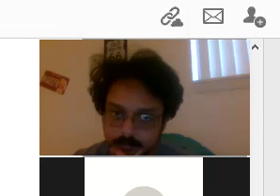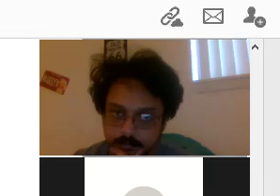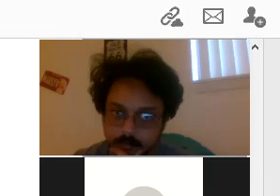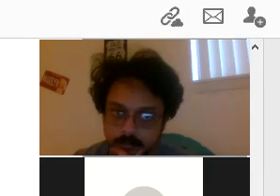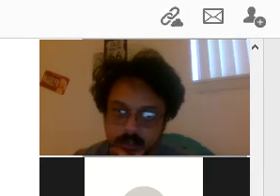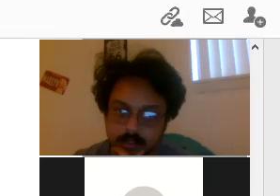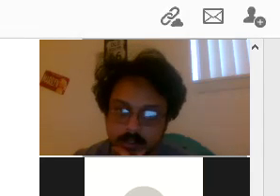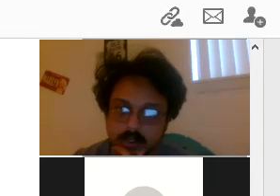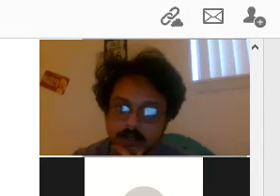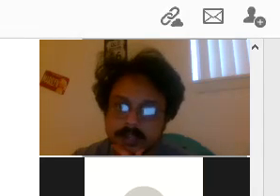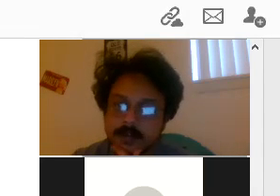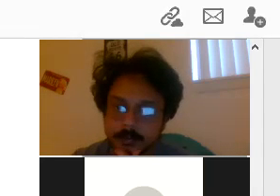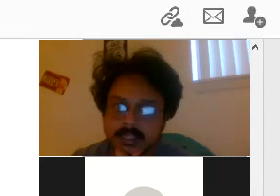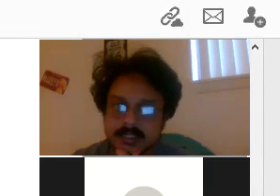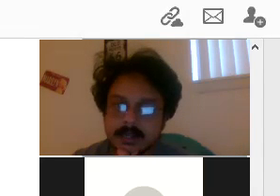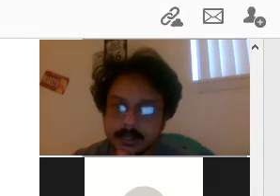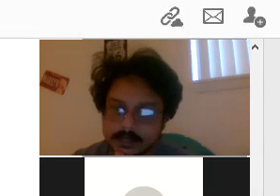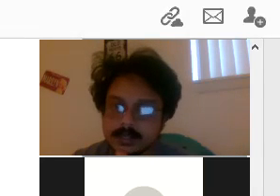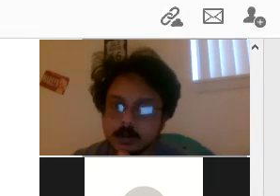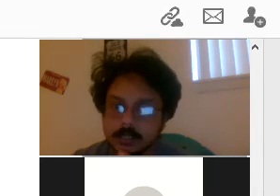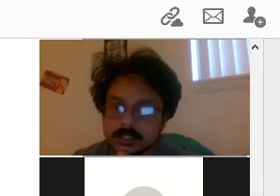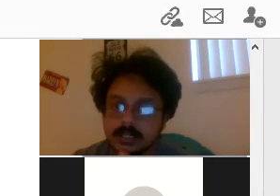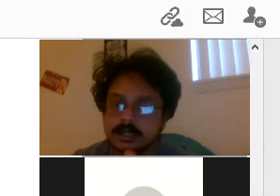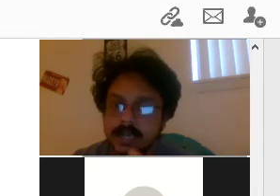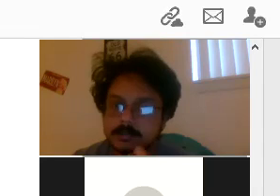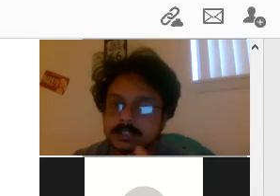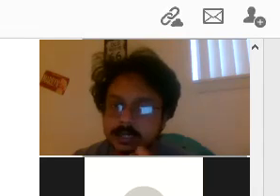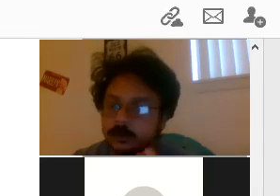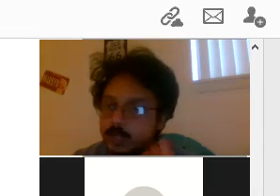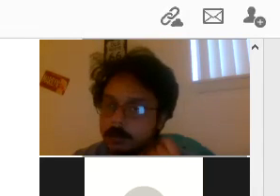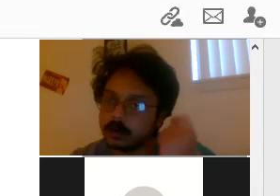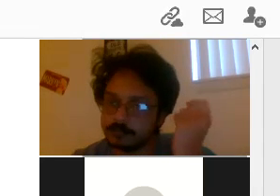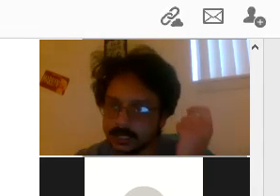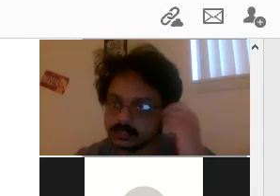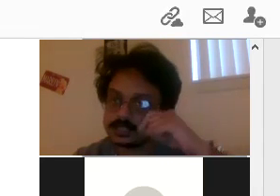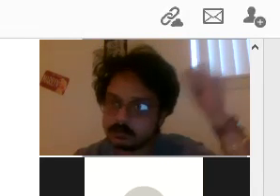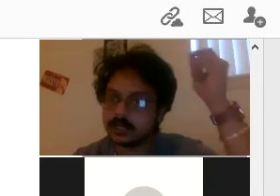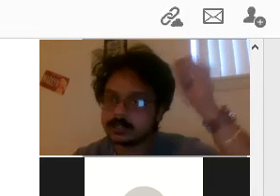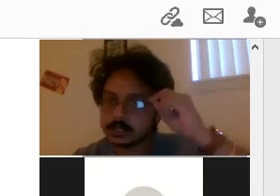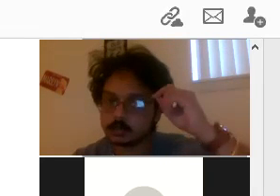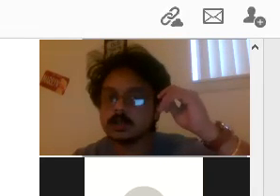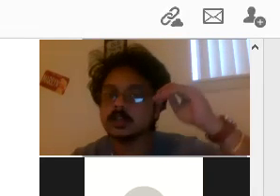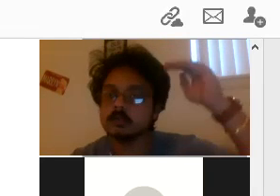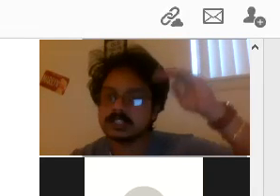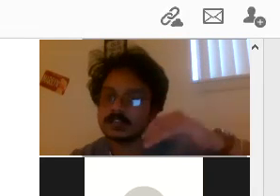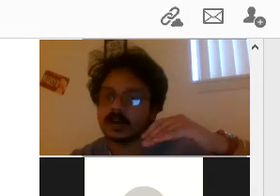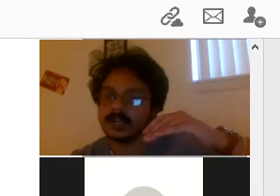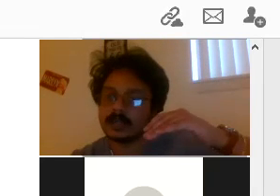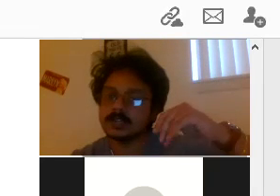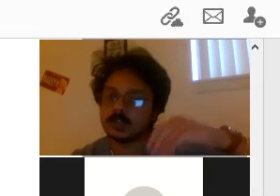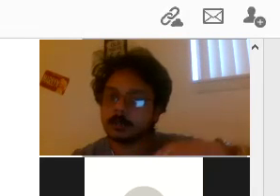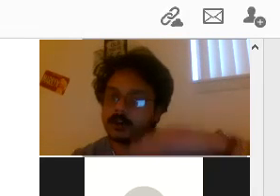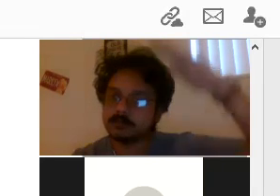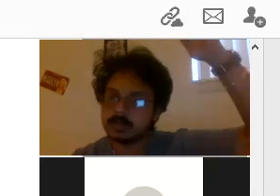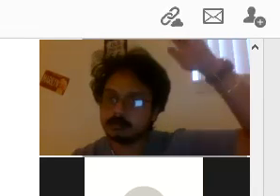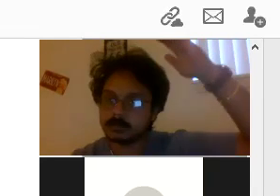b. That means that there is a constant times n to the power of b, c1 and c2, where c1